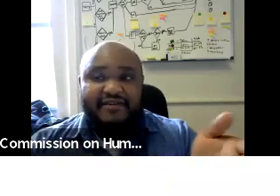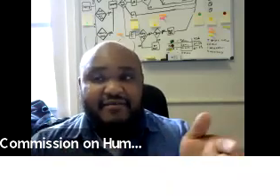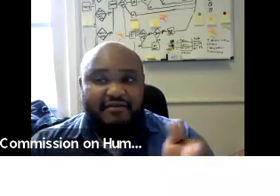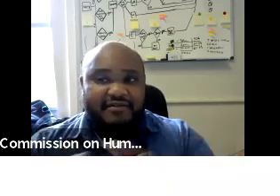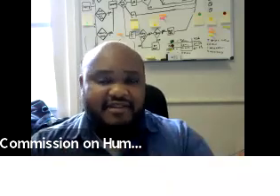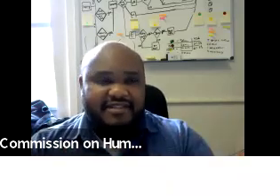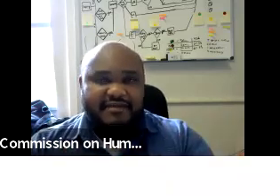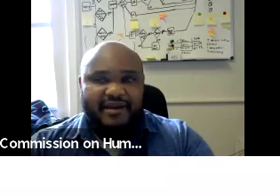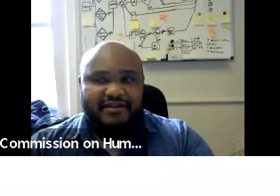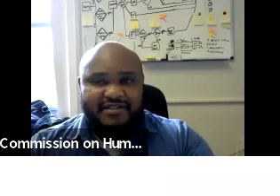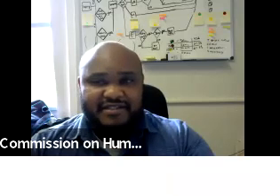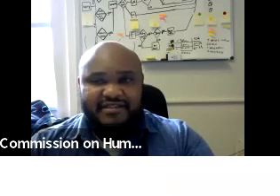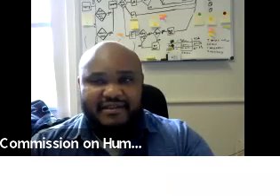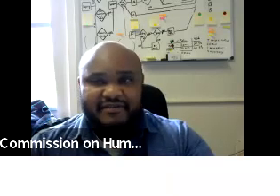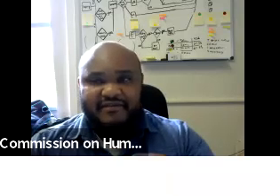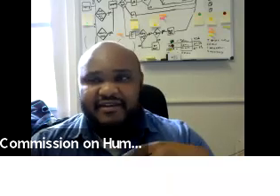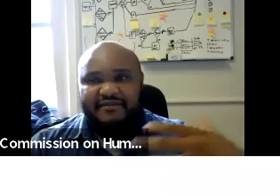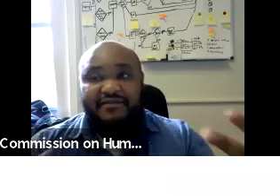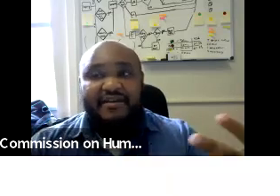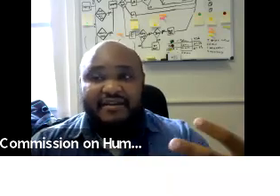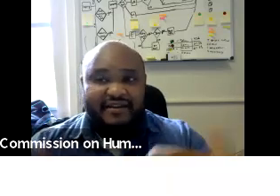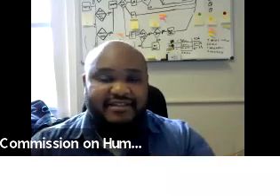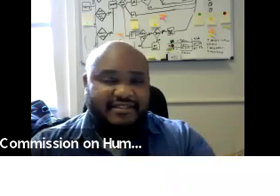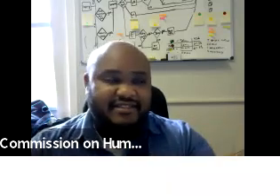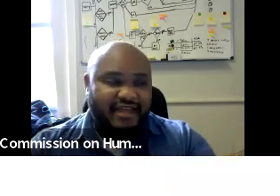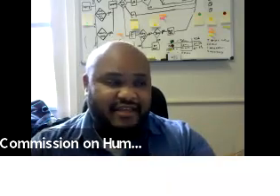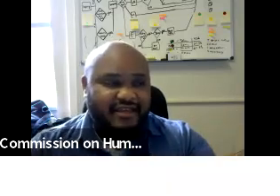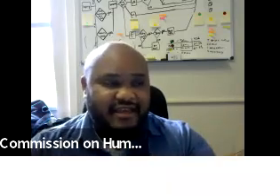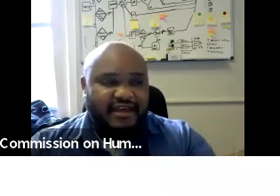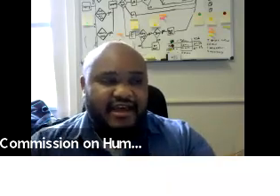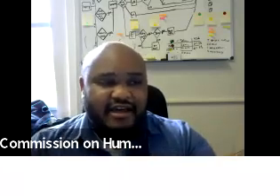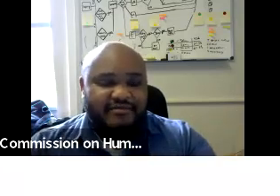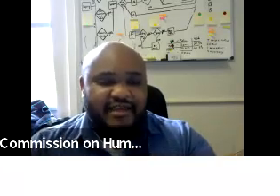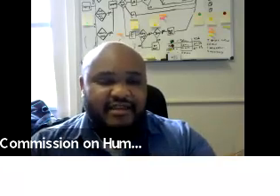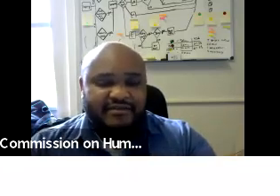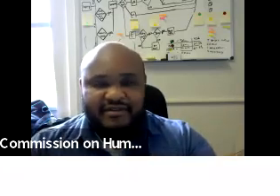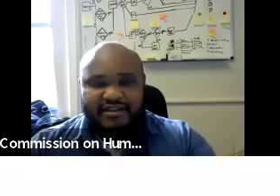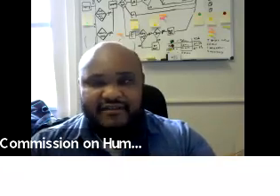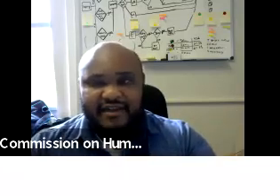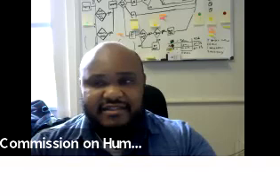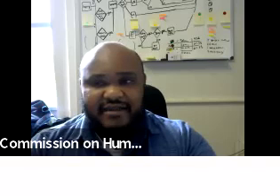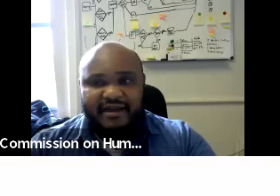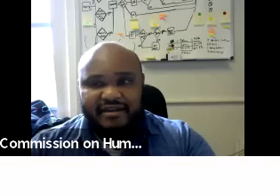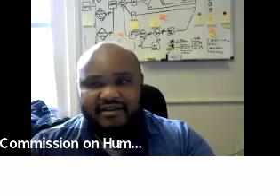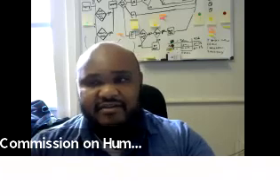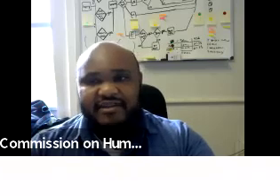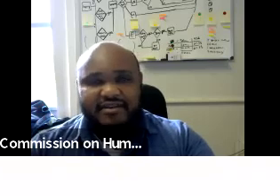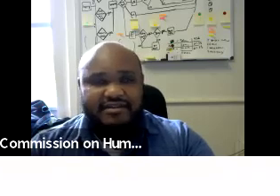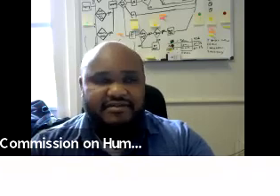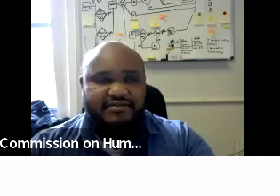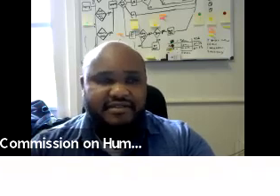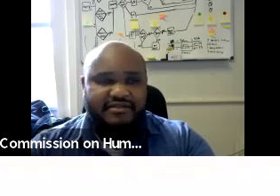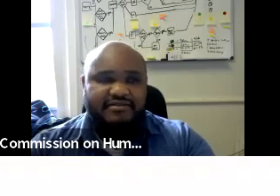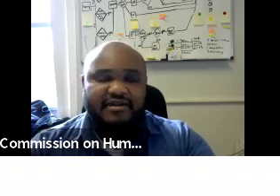align very well with this non-binary system that we've kind of created as a society. And someone could identify as non-binary, or they